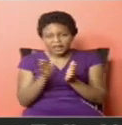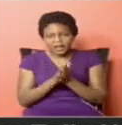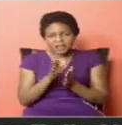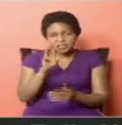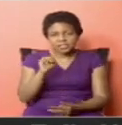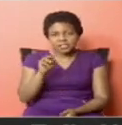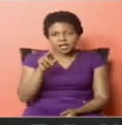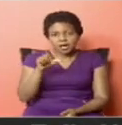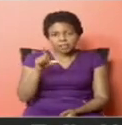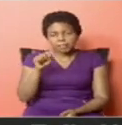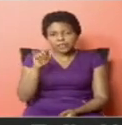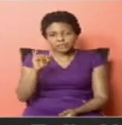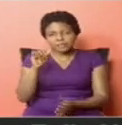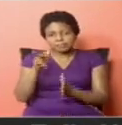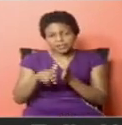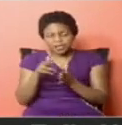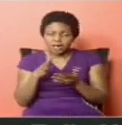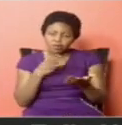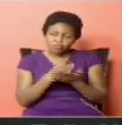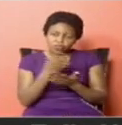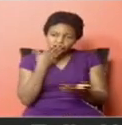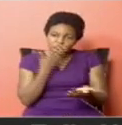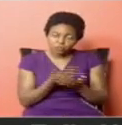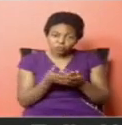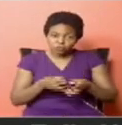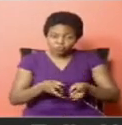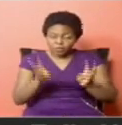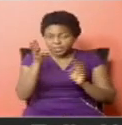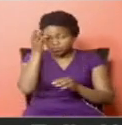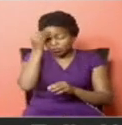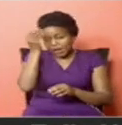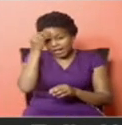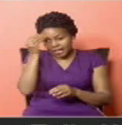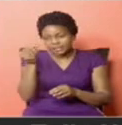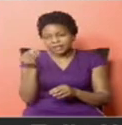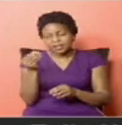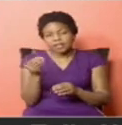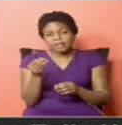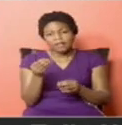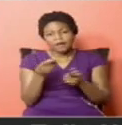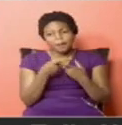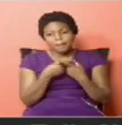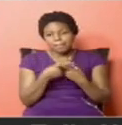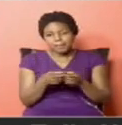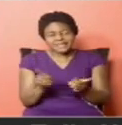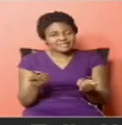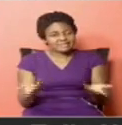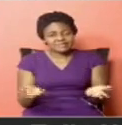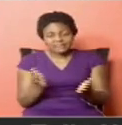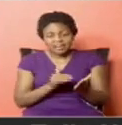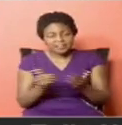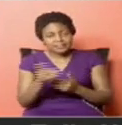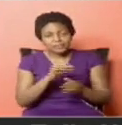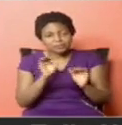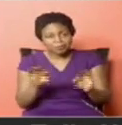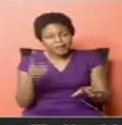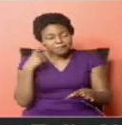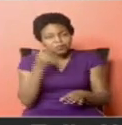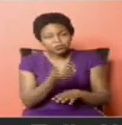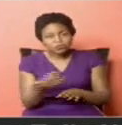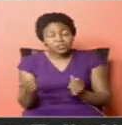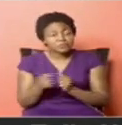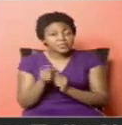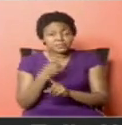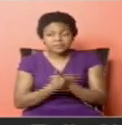although it's a very good way to learn, a good learning tool, it is inaccessible for most children with